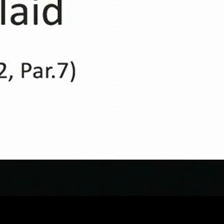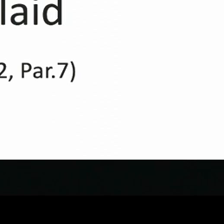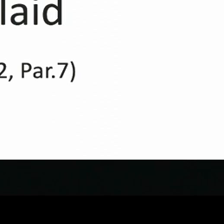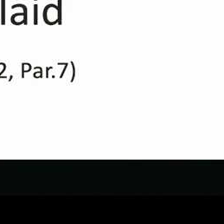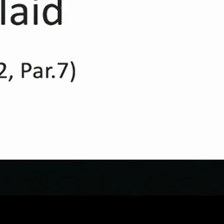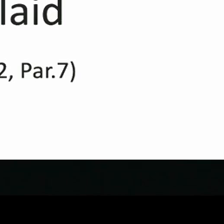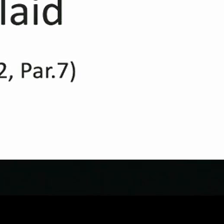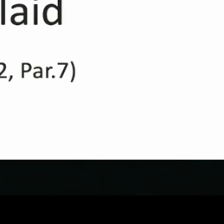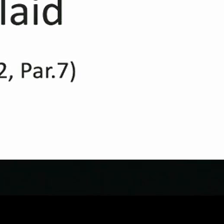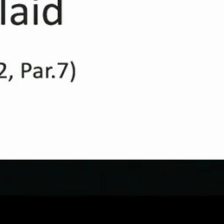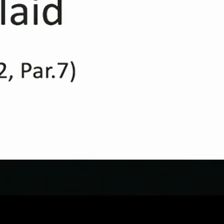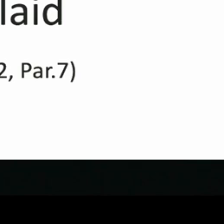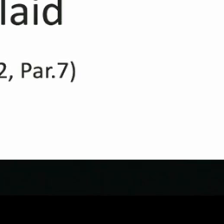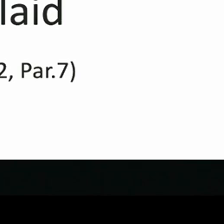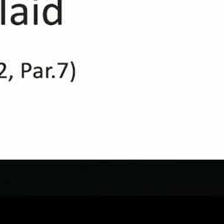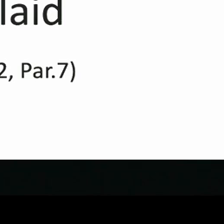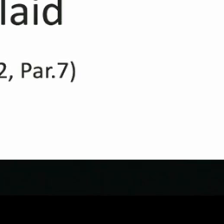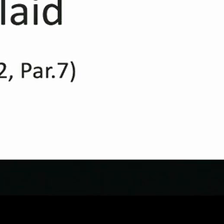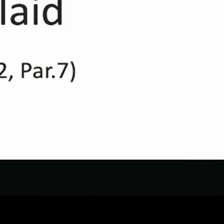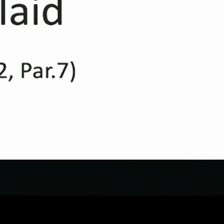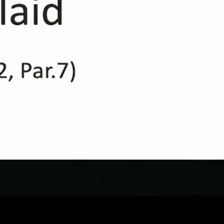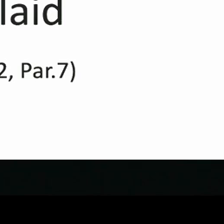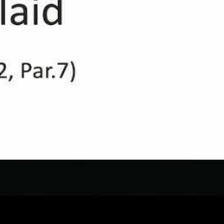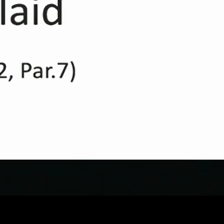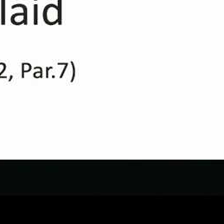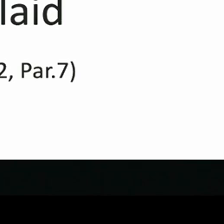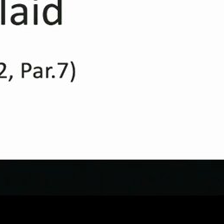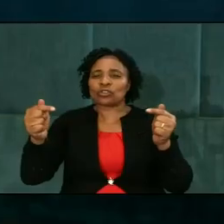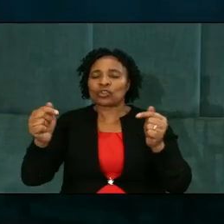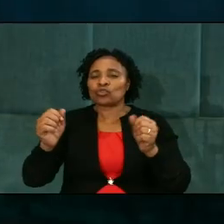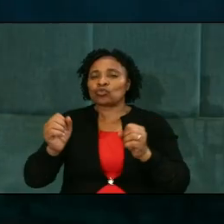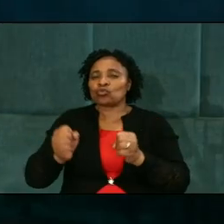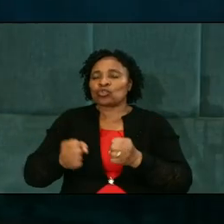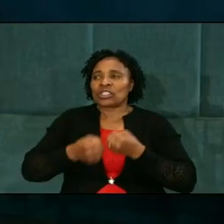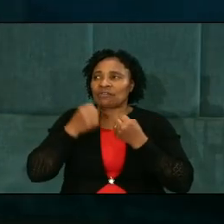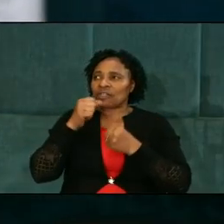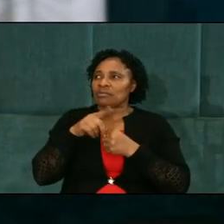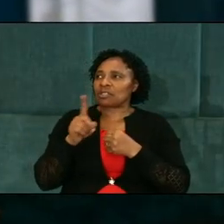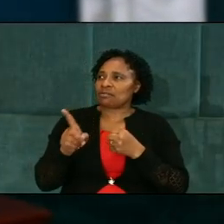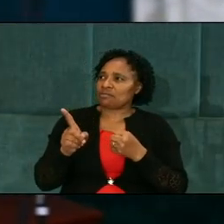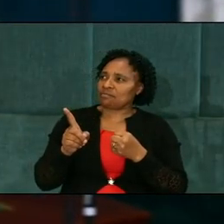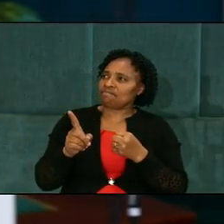are yielding without opposition to Satan's plot.